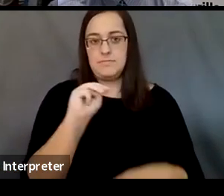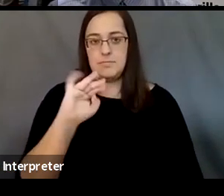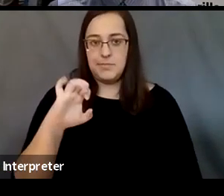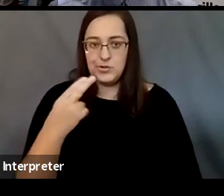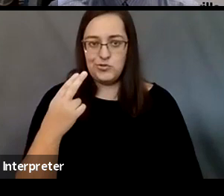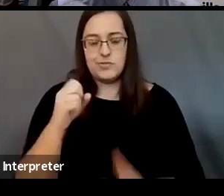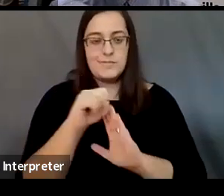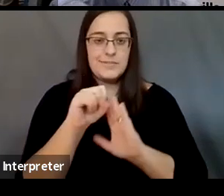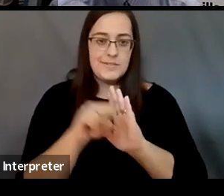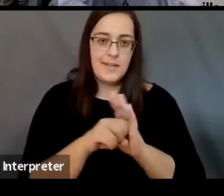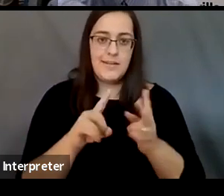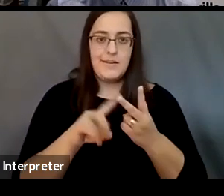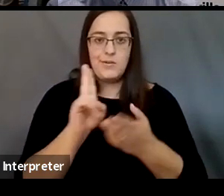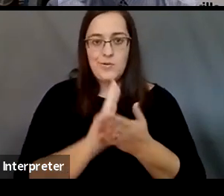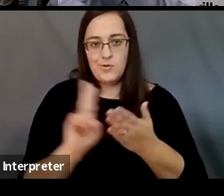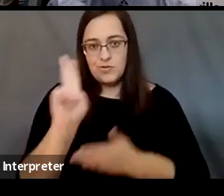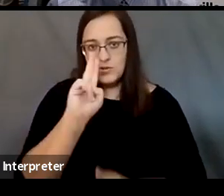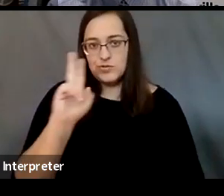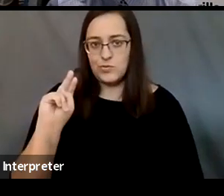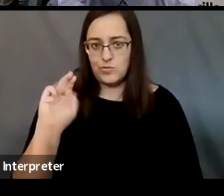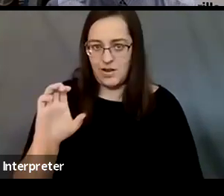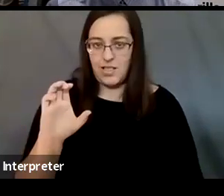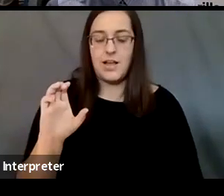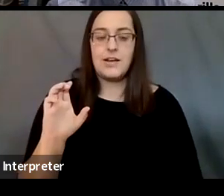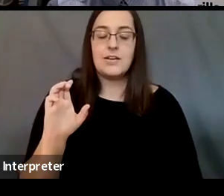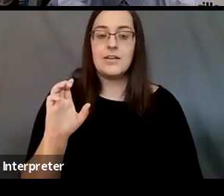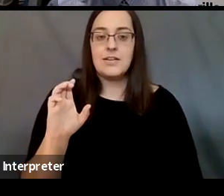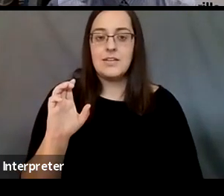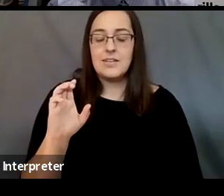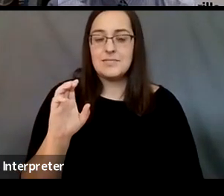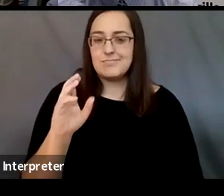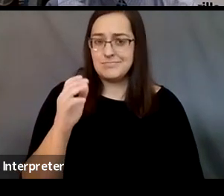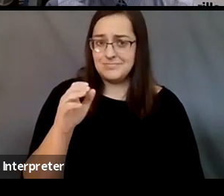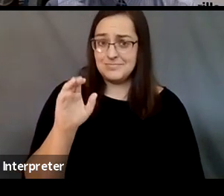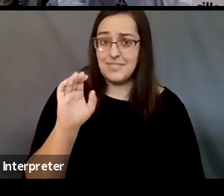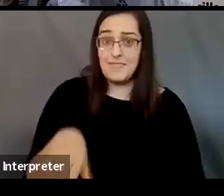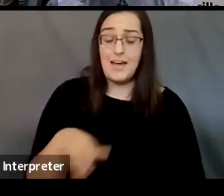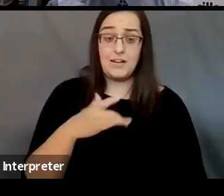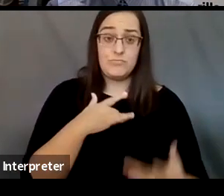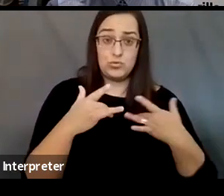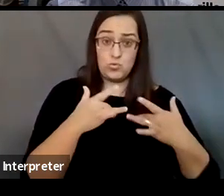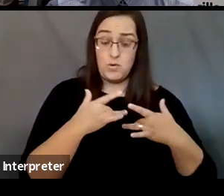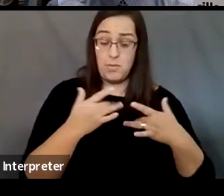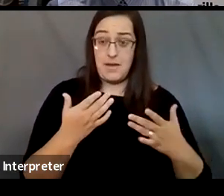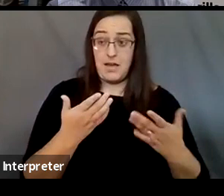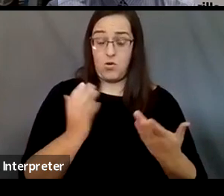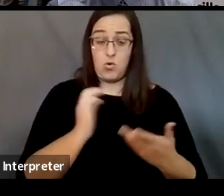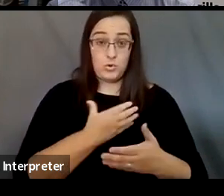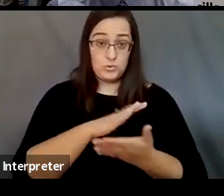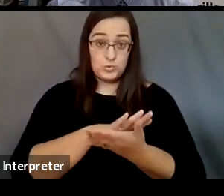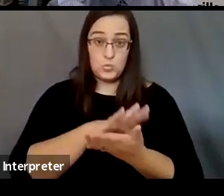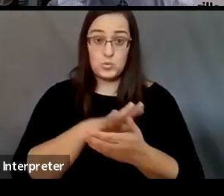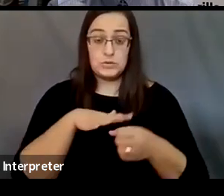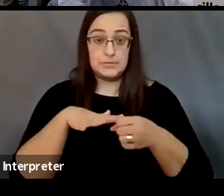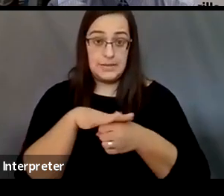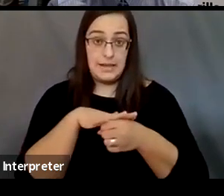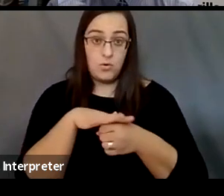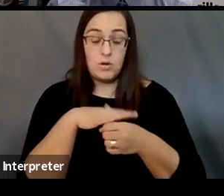State, University of North Carolina. Is that something you're worried about? Are schools in the